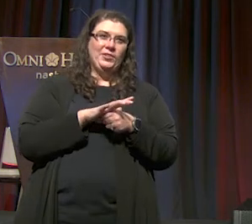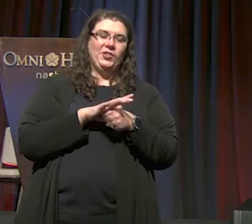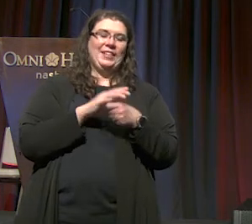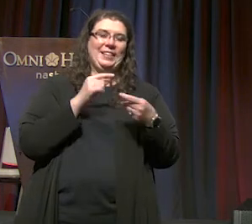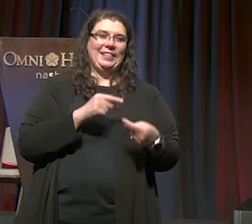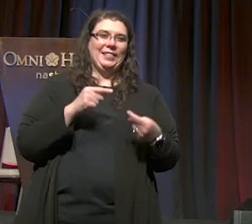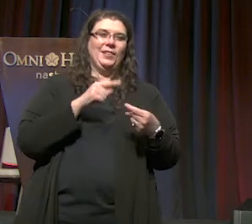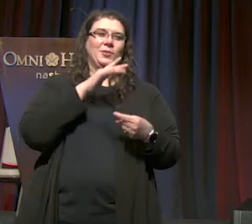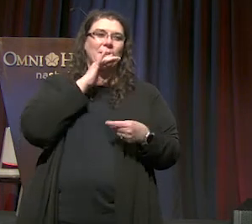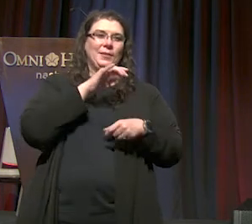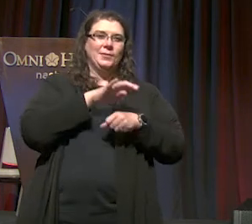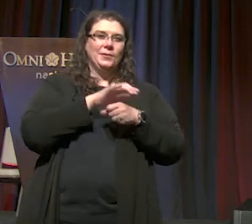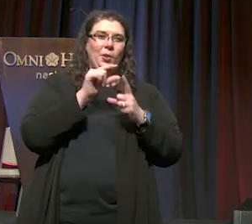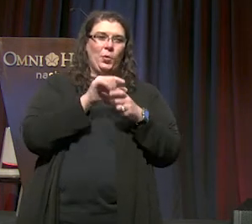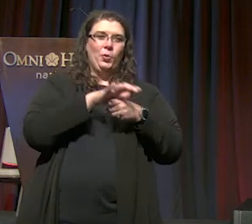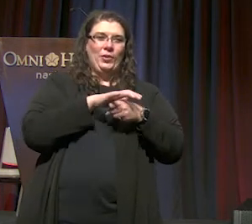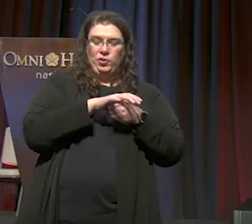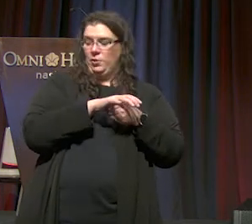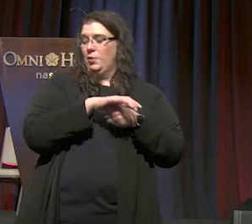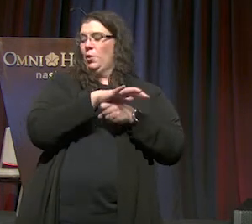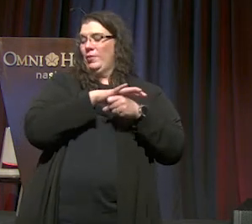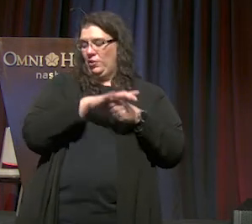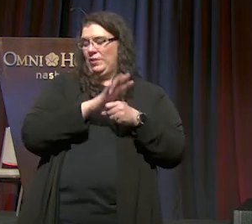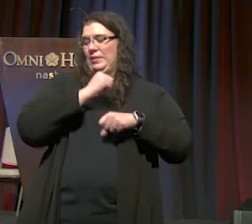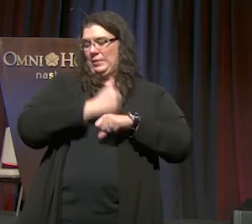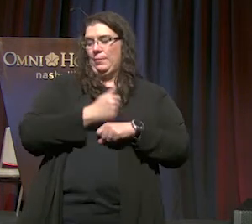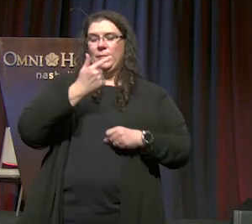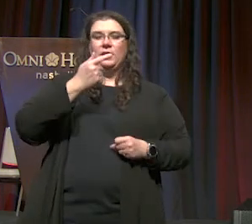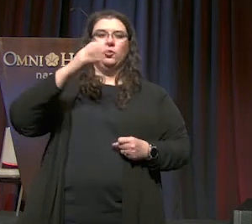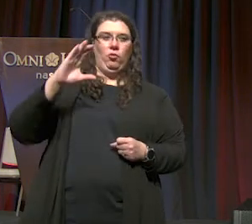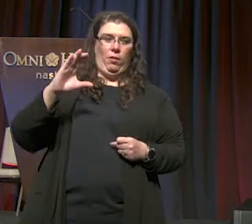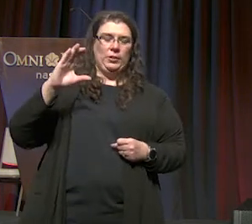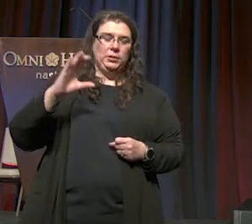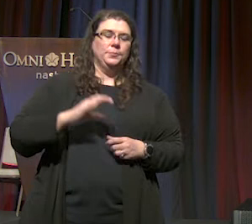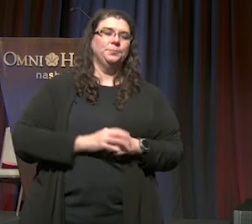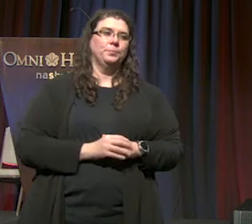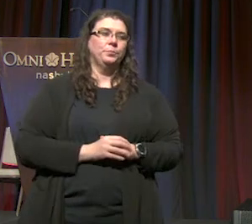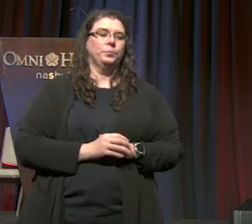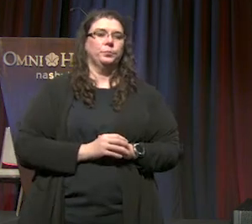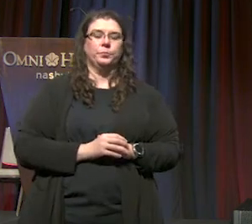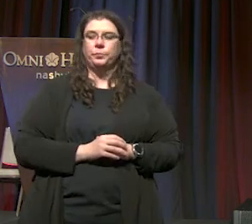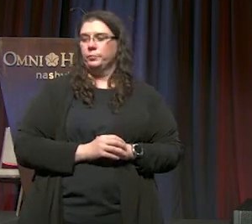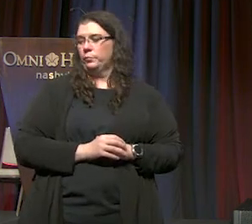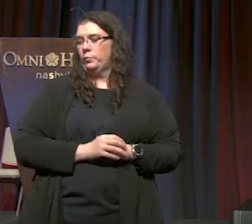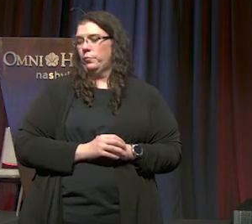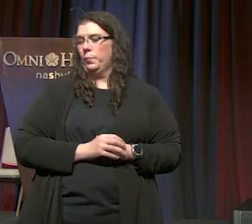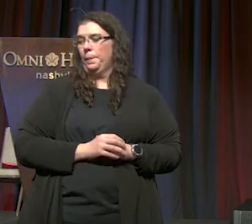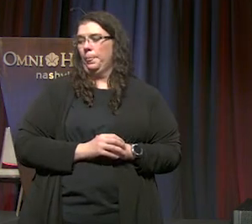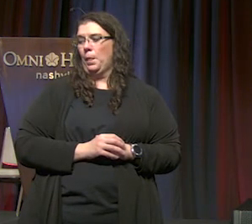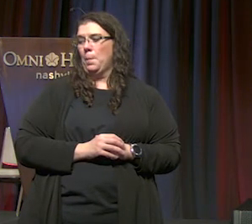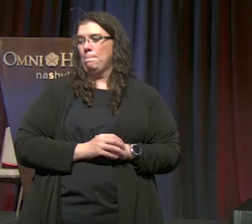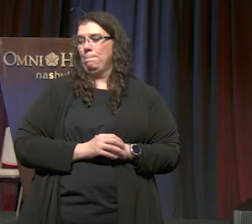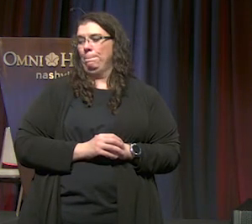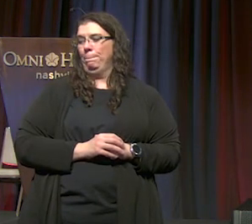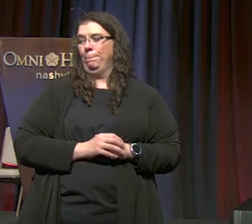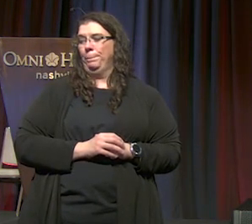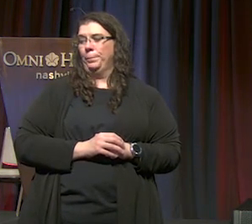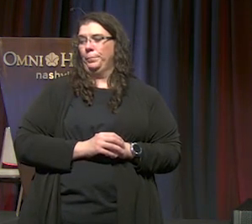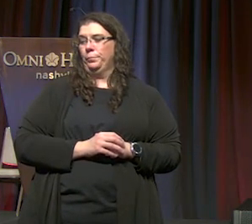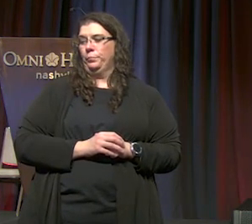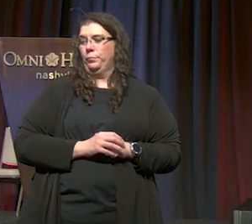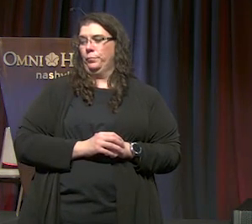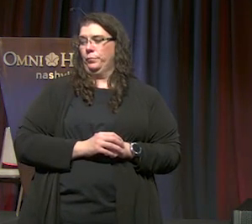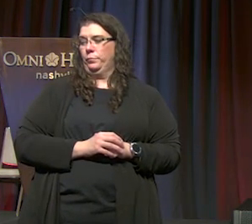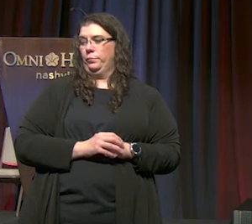bodies established by the General Conference. The Christmas Covenant. As